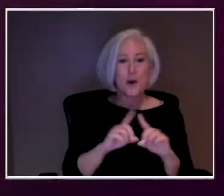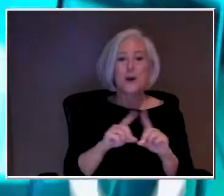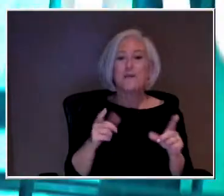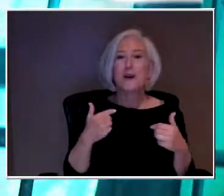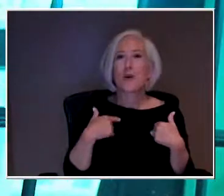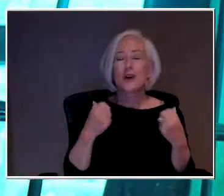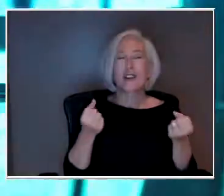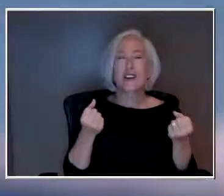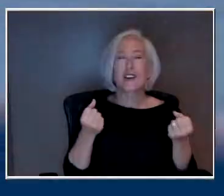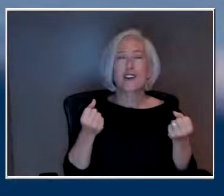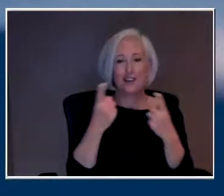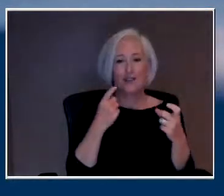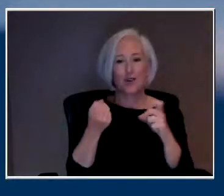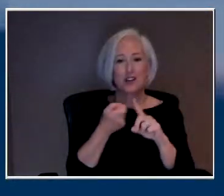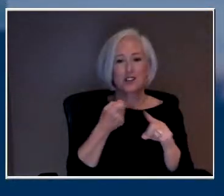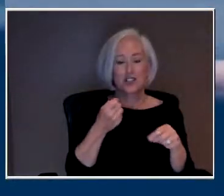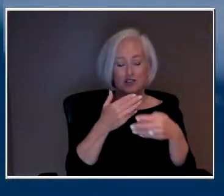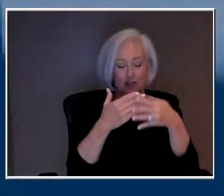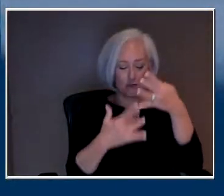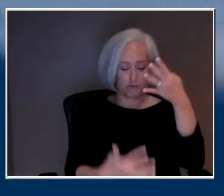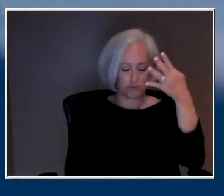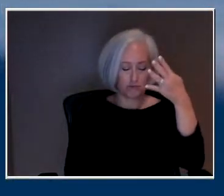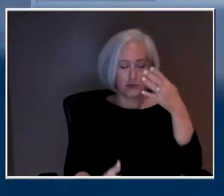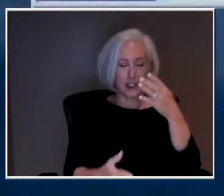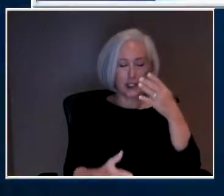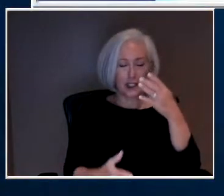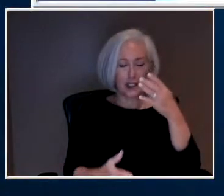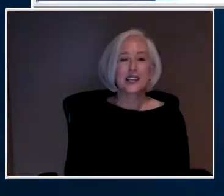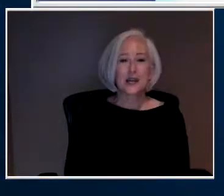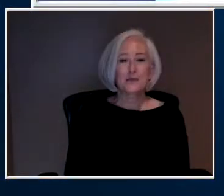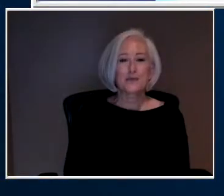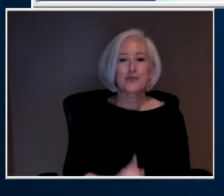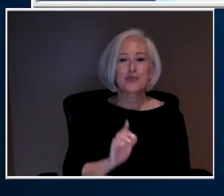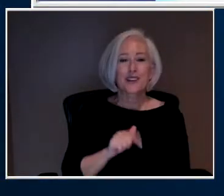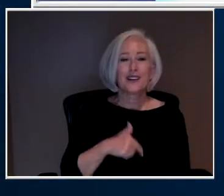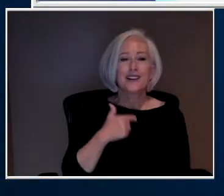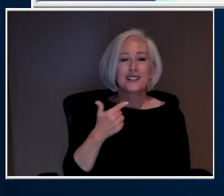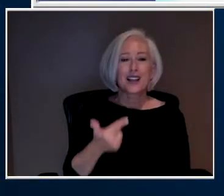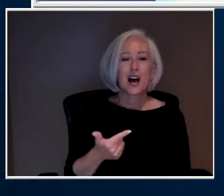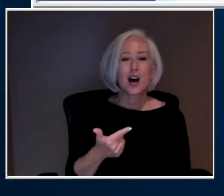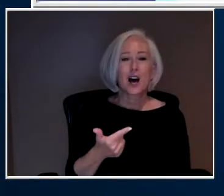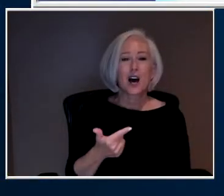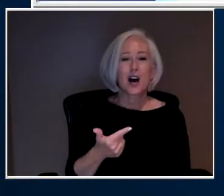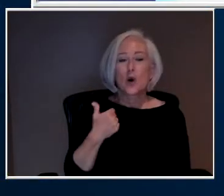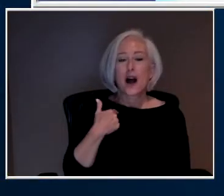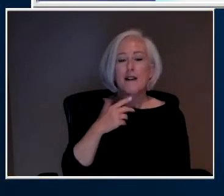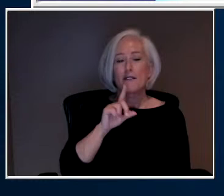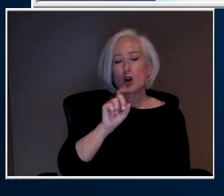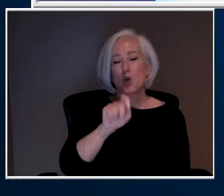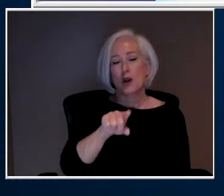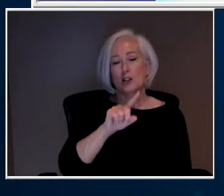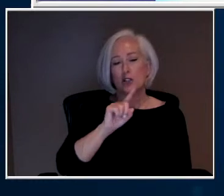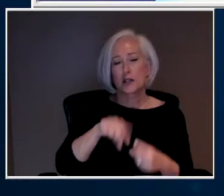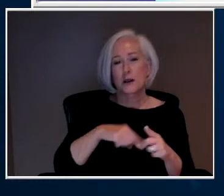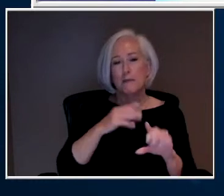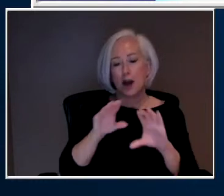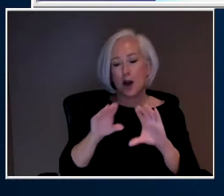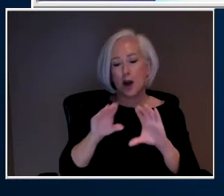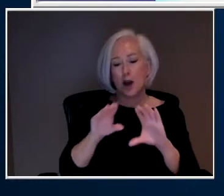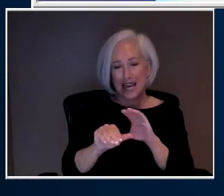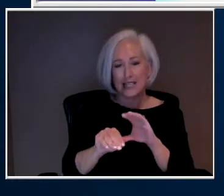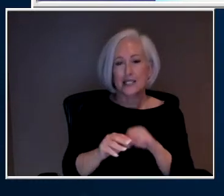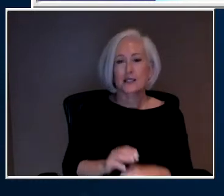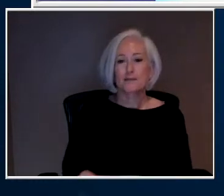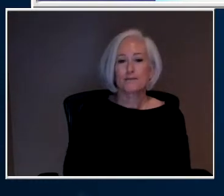our community. So let's get straight to Yulin. Yulin has a question about the implant. Dr. Syed, I'll ask you about this one. Does the